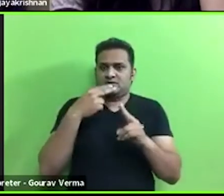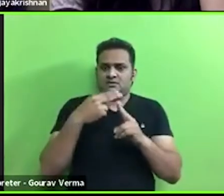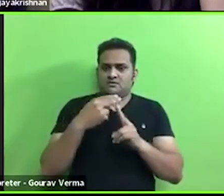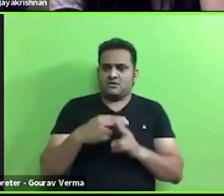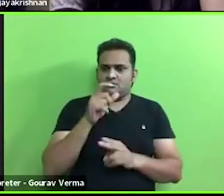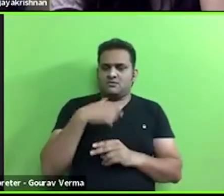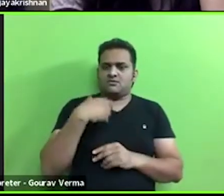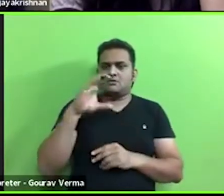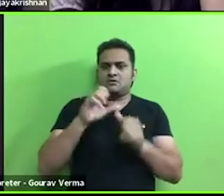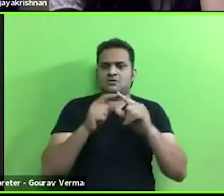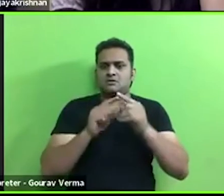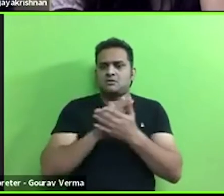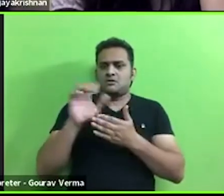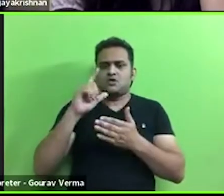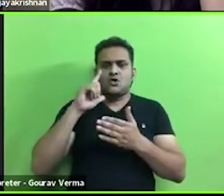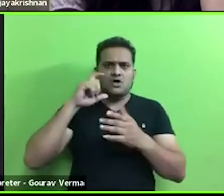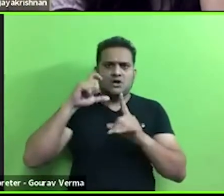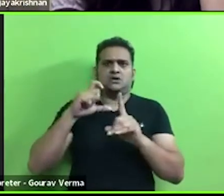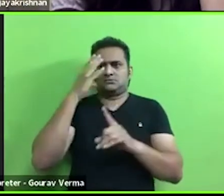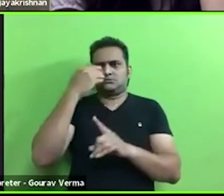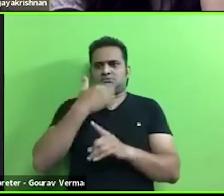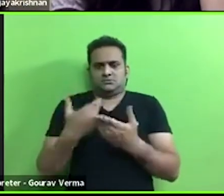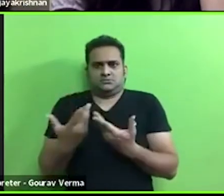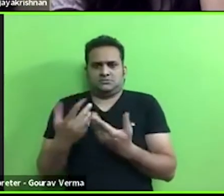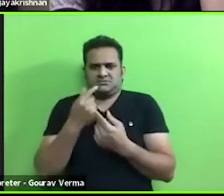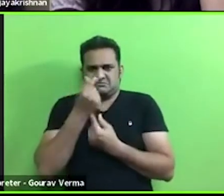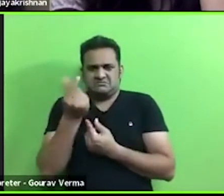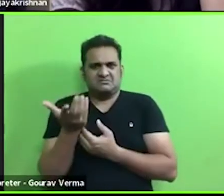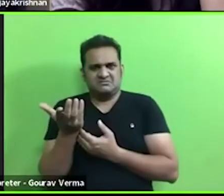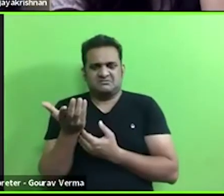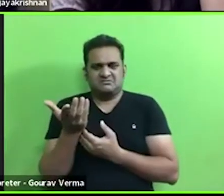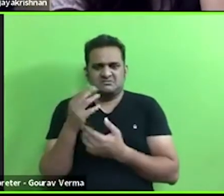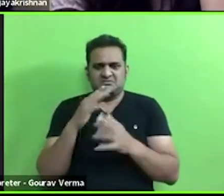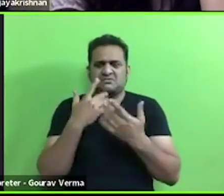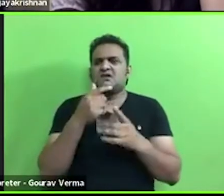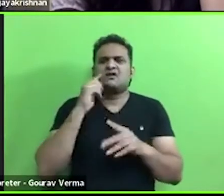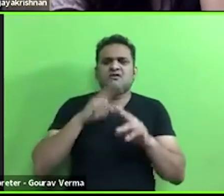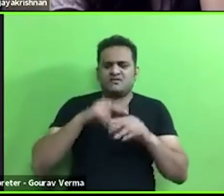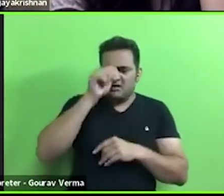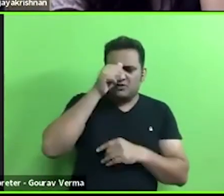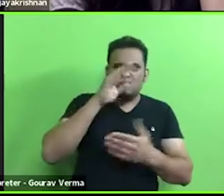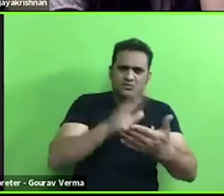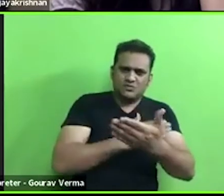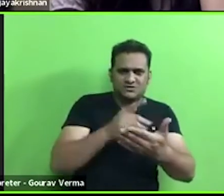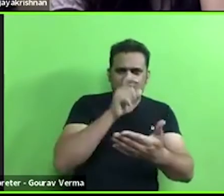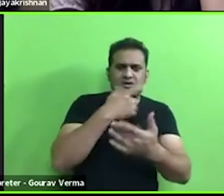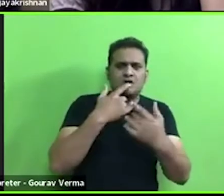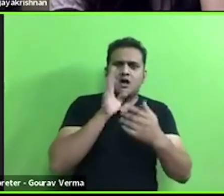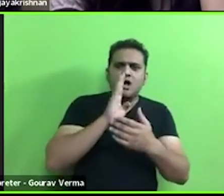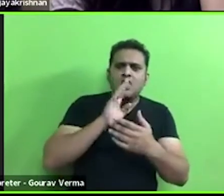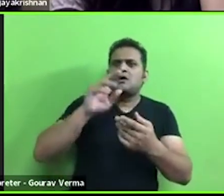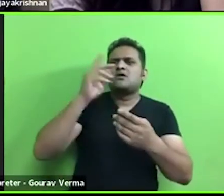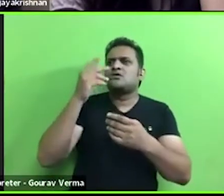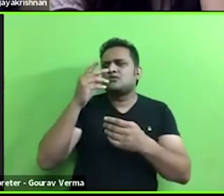Catholic? Is that why we are saying this? Then why is there a problem if a Hindu musician sings a song on Allah? I mean, I